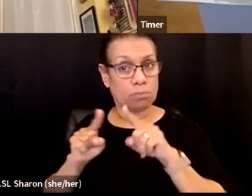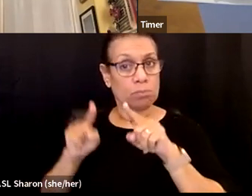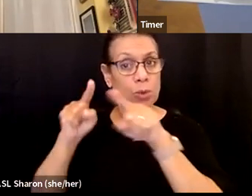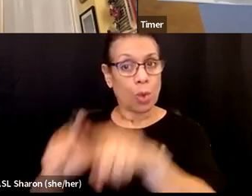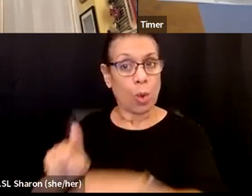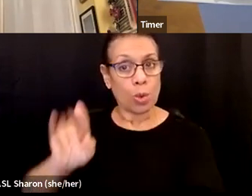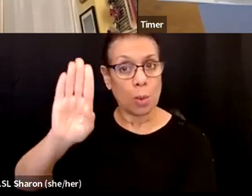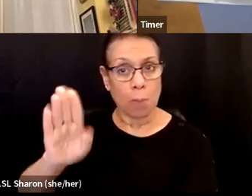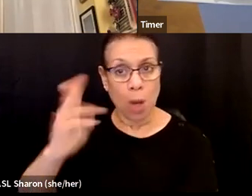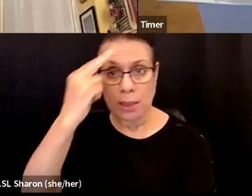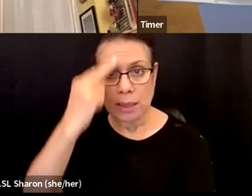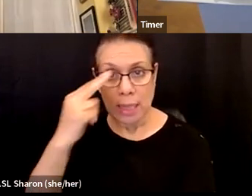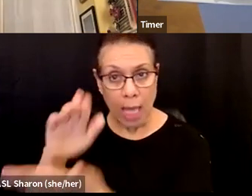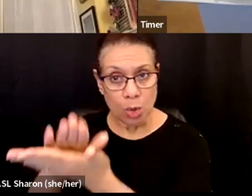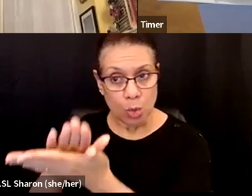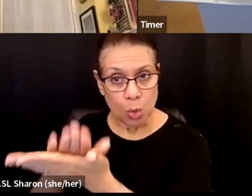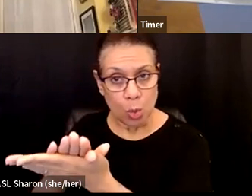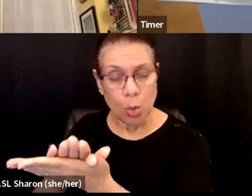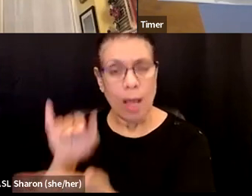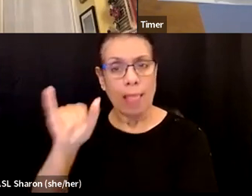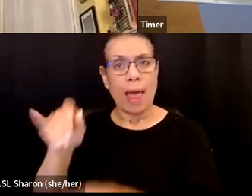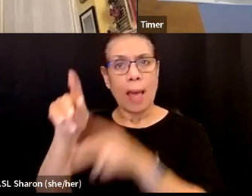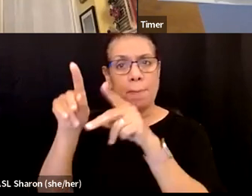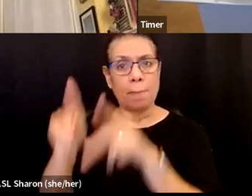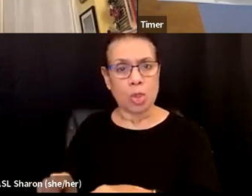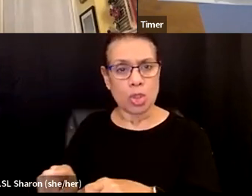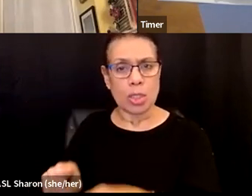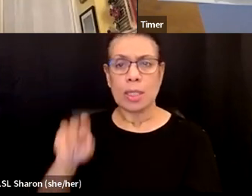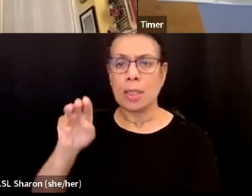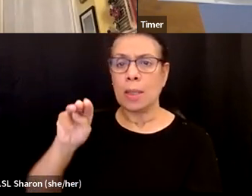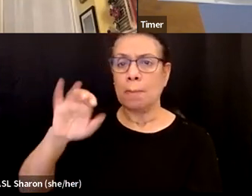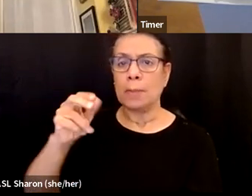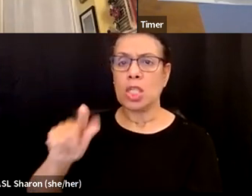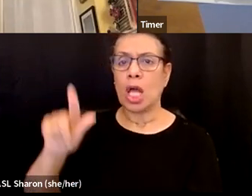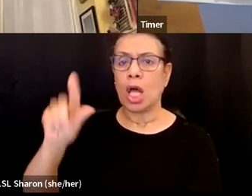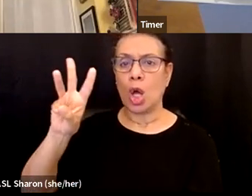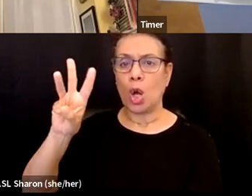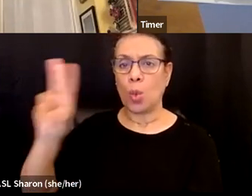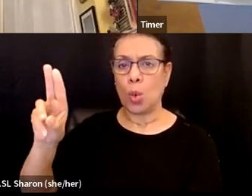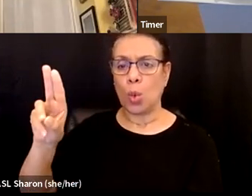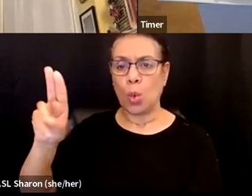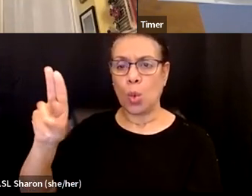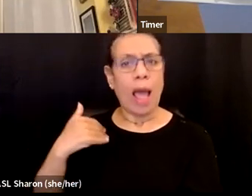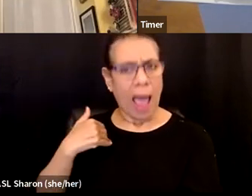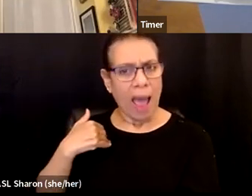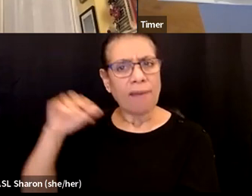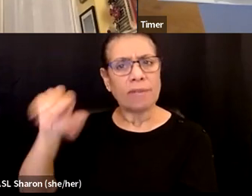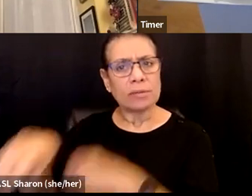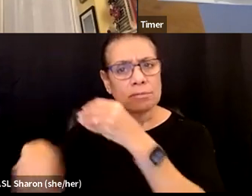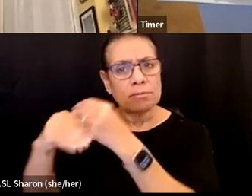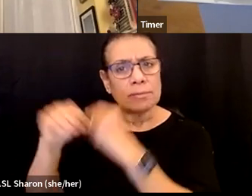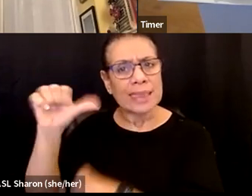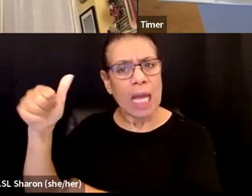school and that person and michelle wu her daughter have the 10 point 10 extra